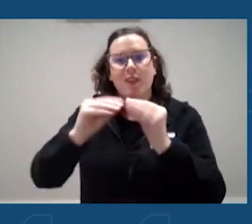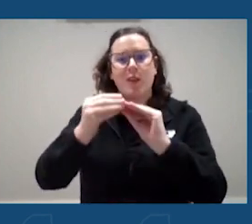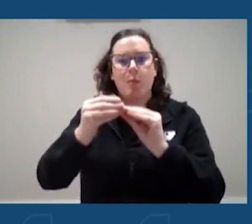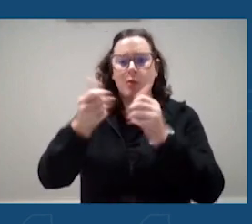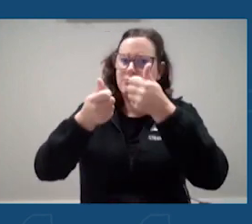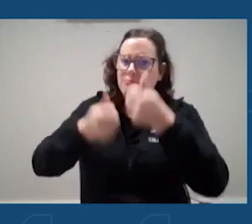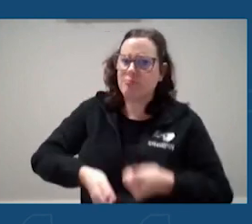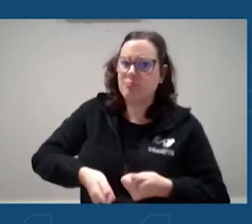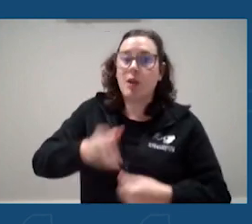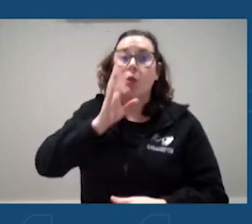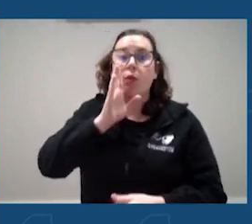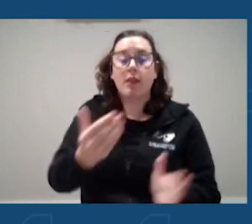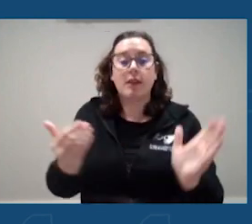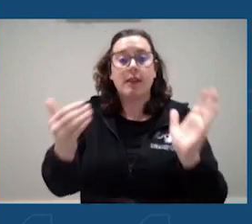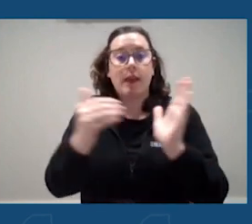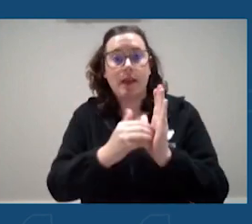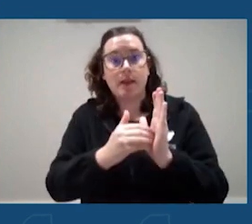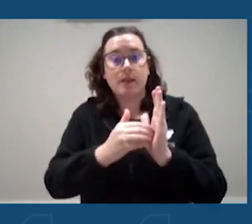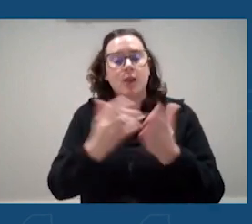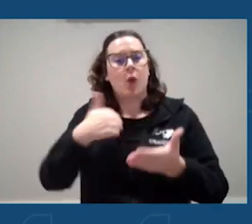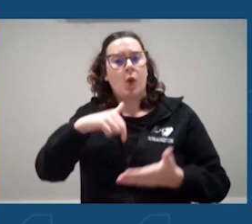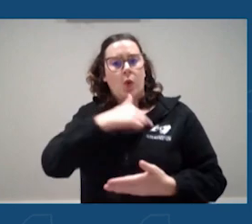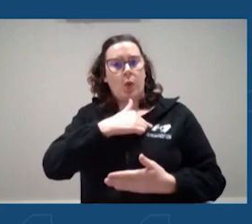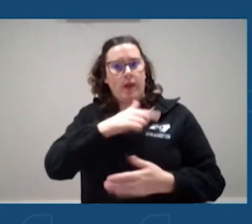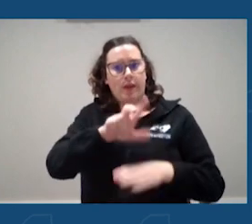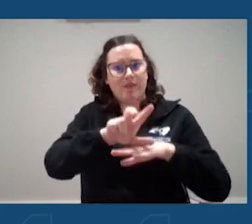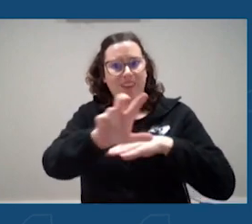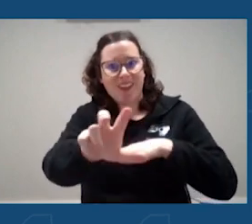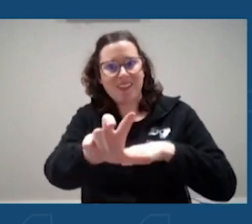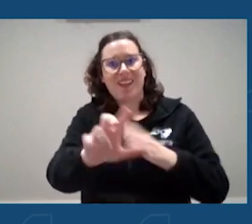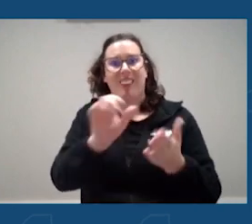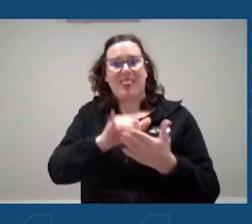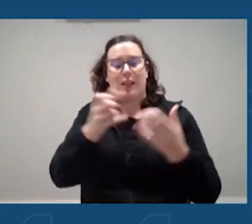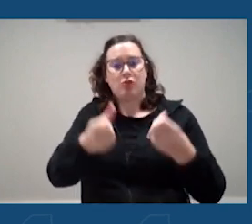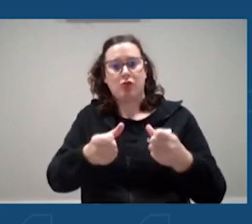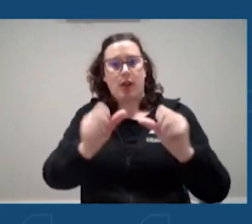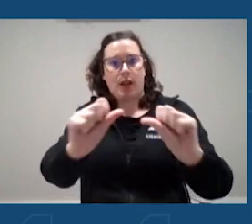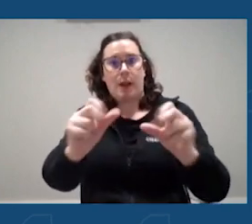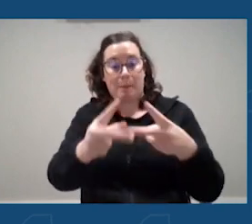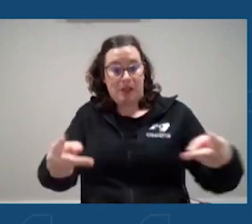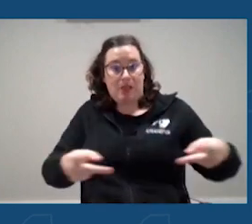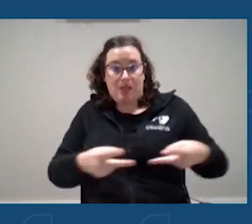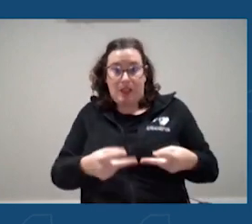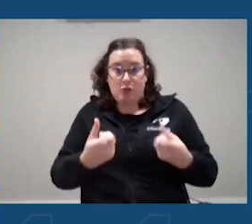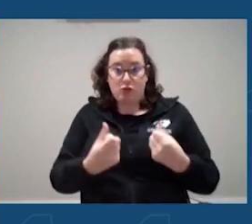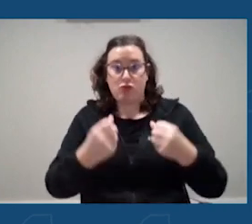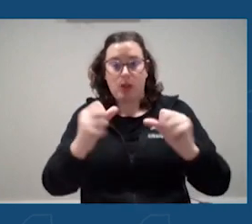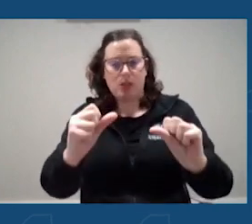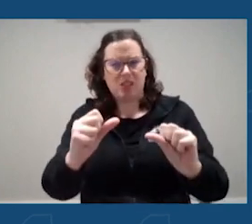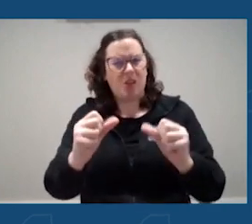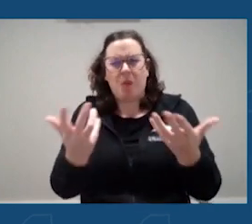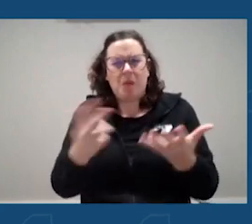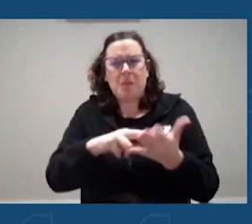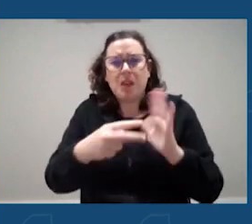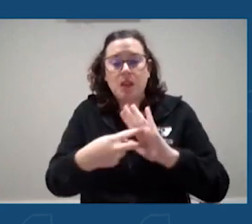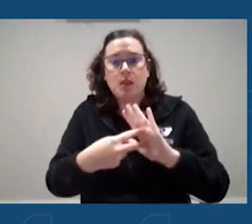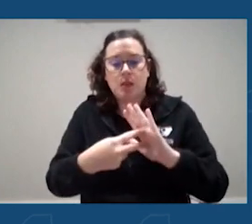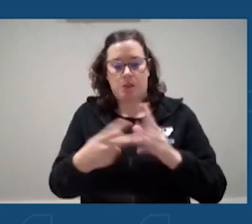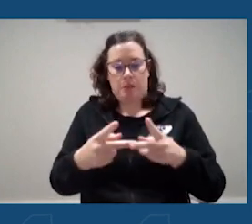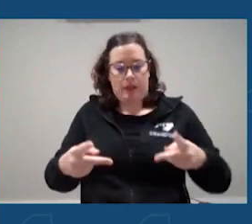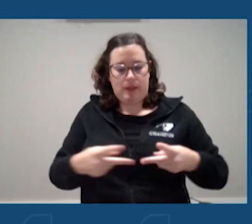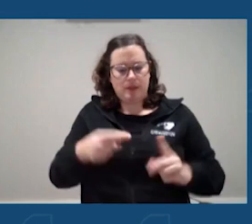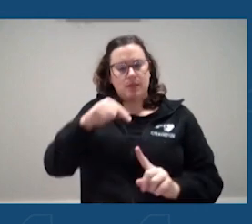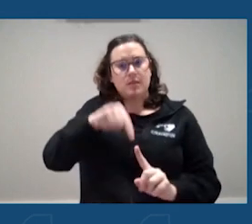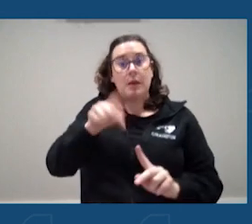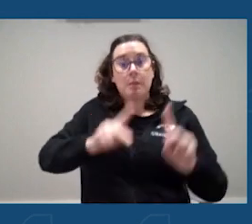in place-based strategies. What does that mean? It means what we're doing right here. It's the place where people live. You take it to them. And we also had to